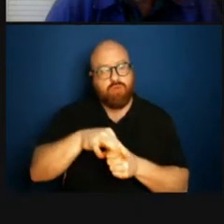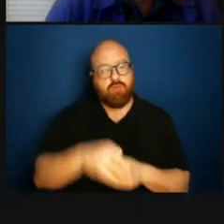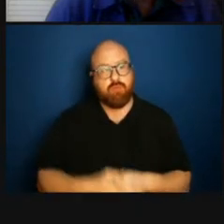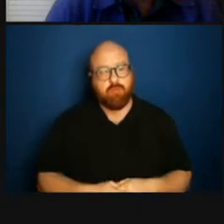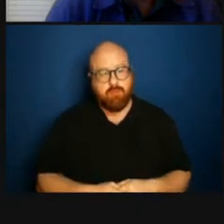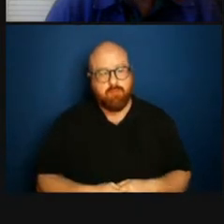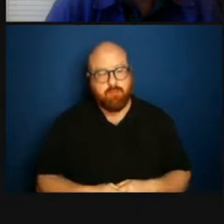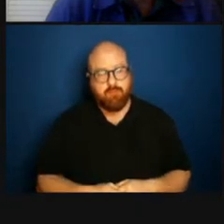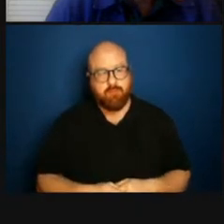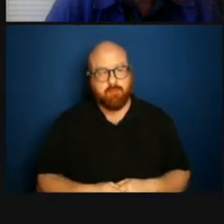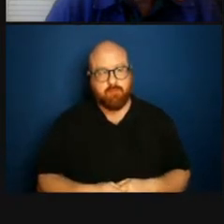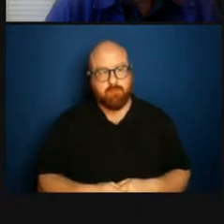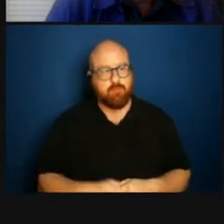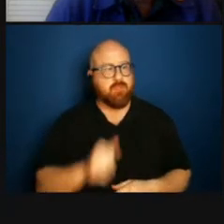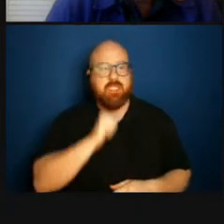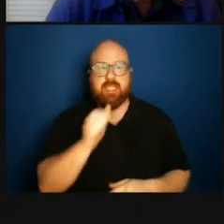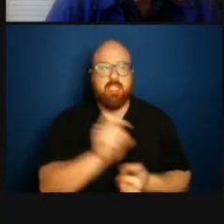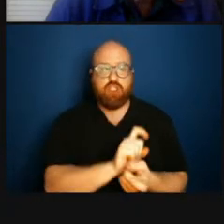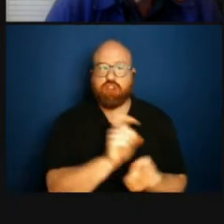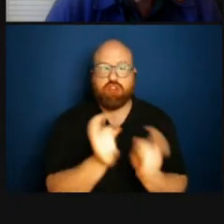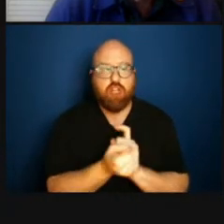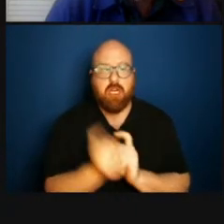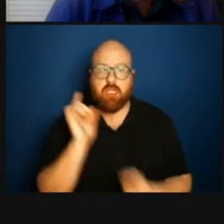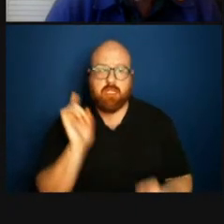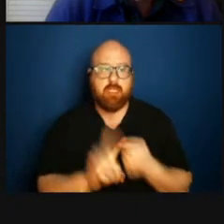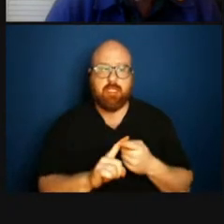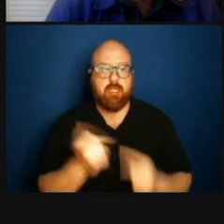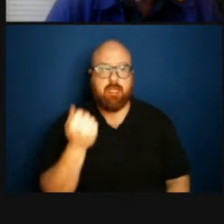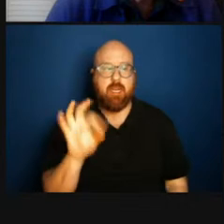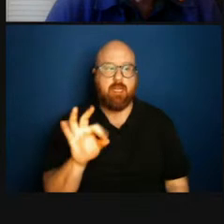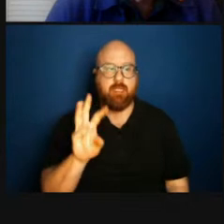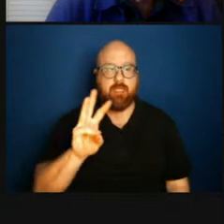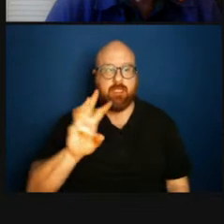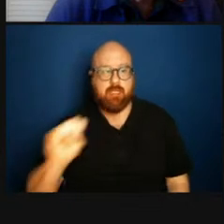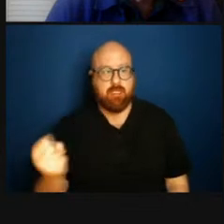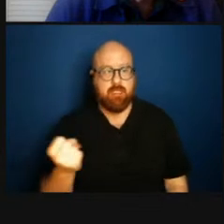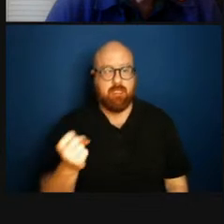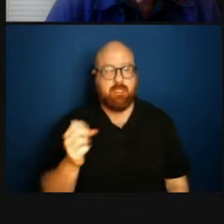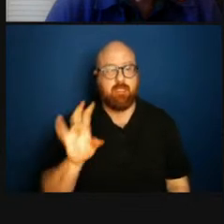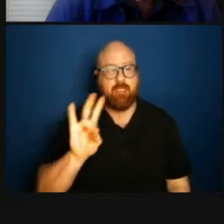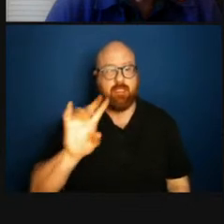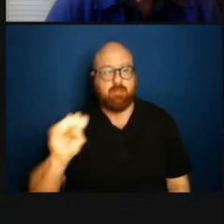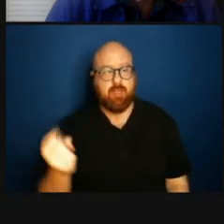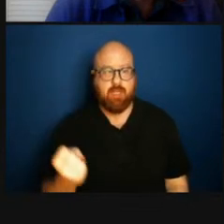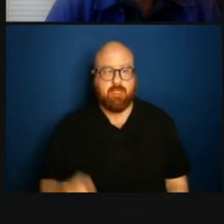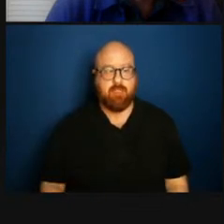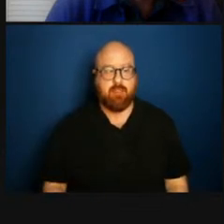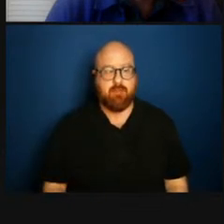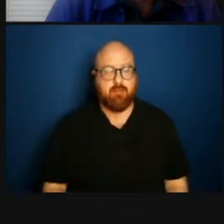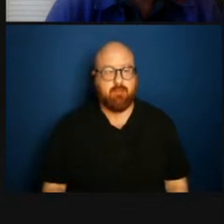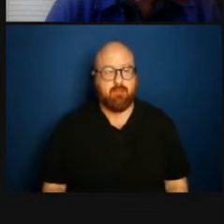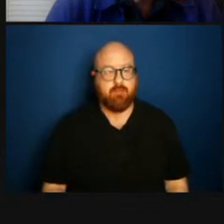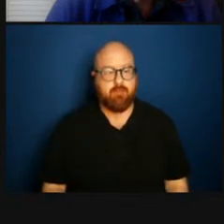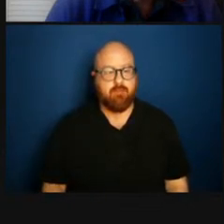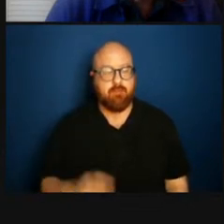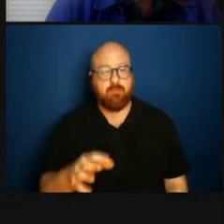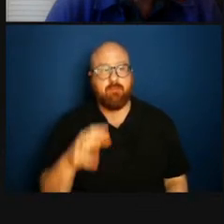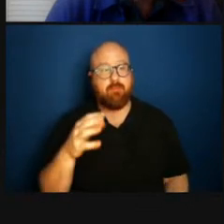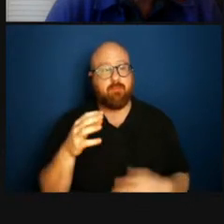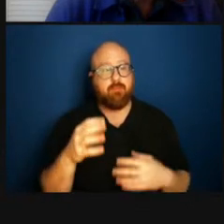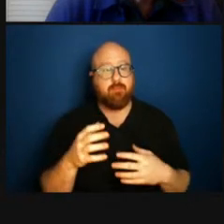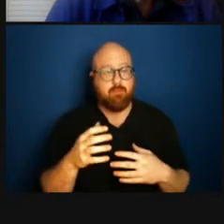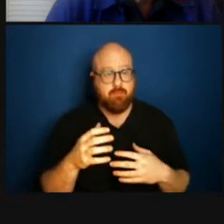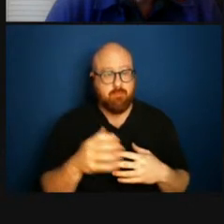ratify the amendments until 1960s and the 1970s. Much of the emphasis on first